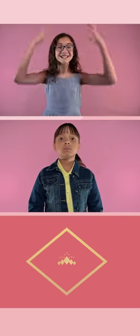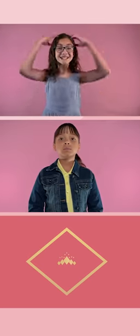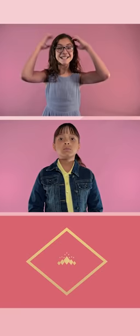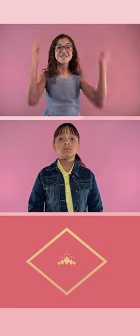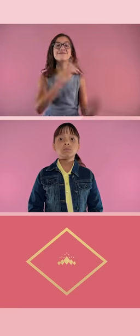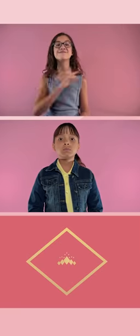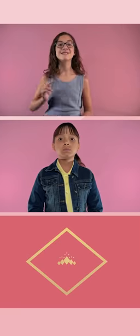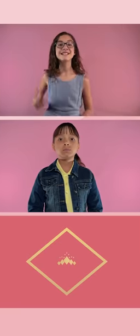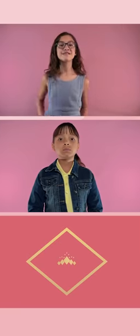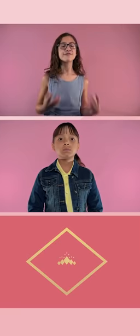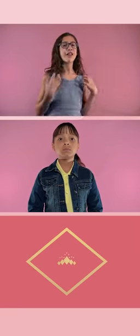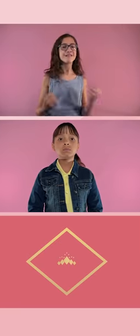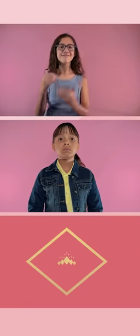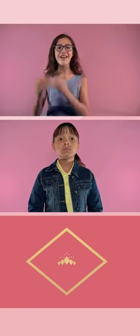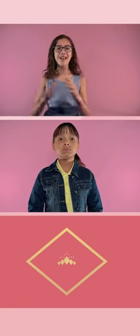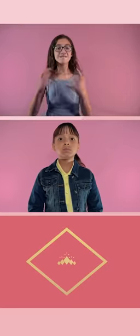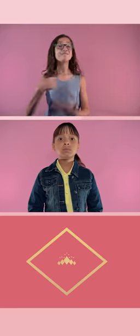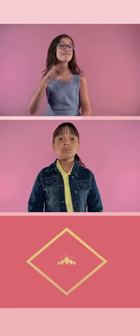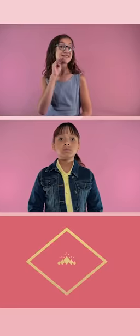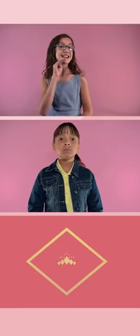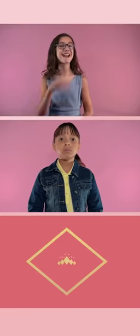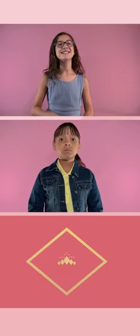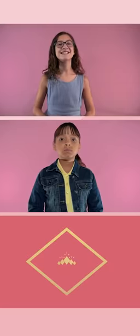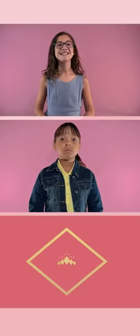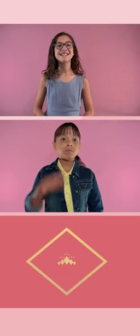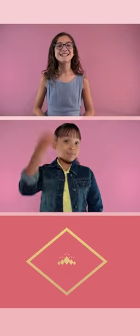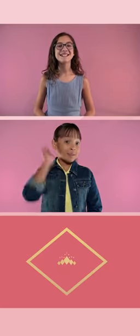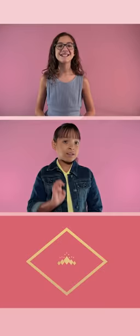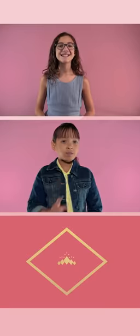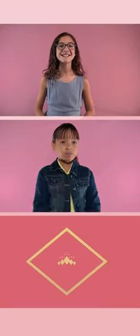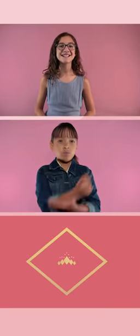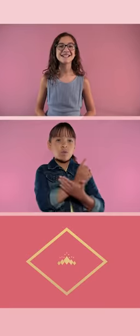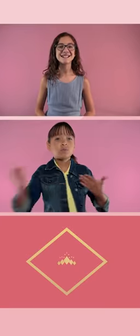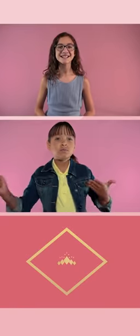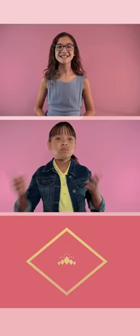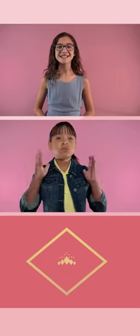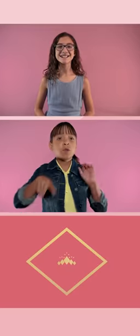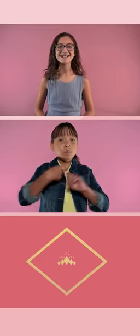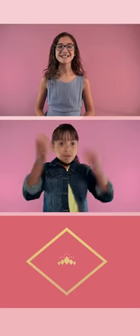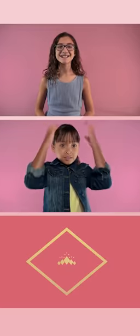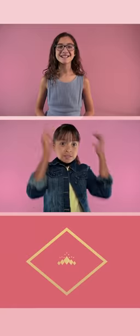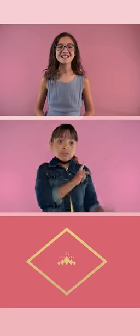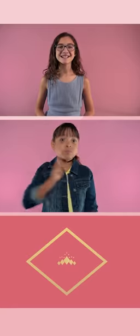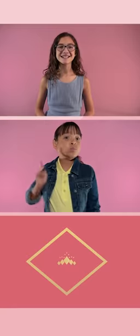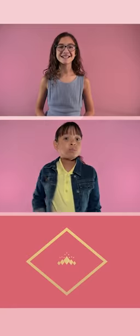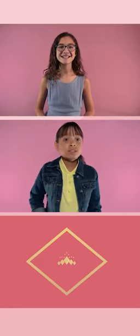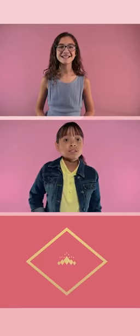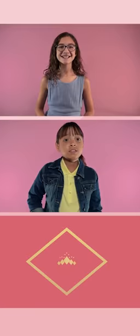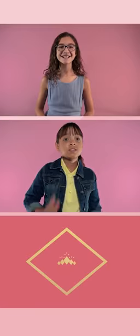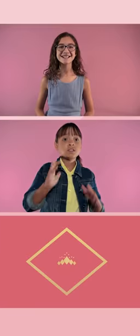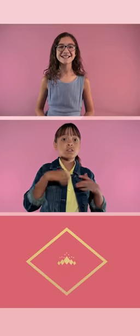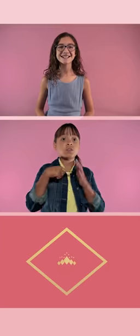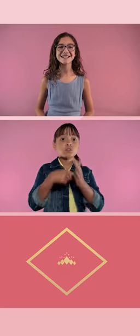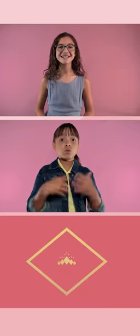Welcome to the Disney Princess Courage and Kindness Club. I'm Malia. And I'm Elena. All week long, we'll be talking to Disney princesses